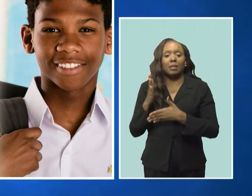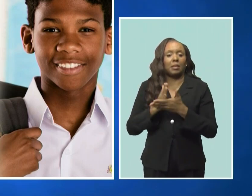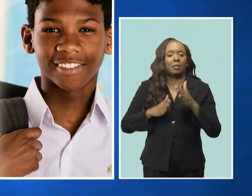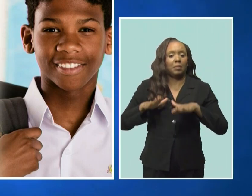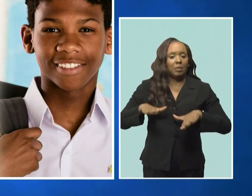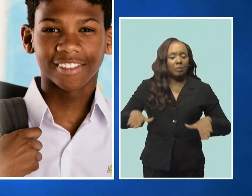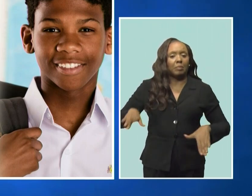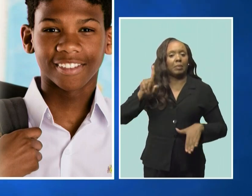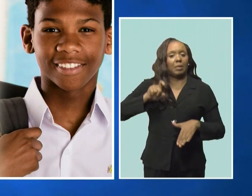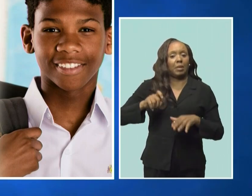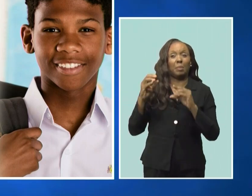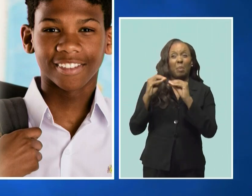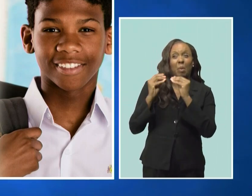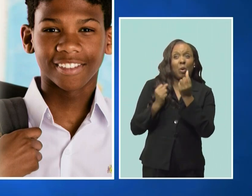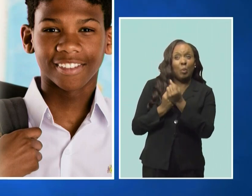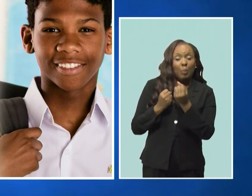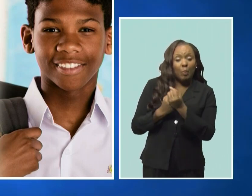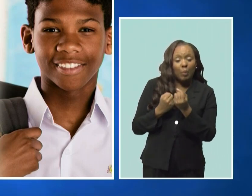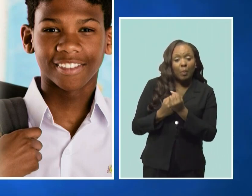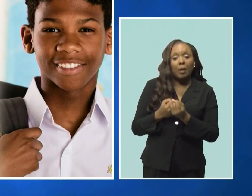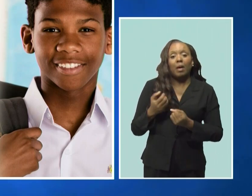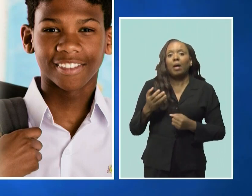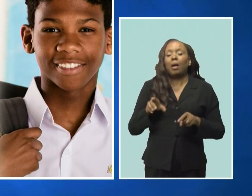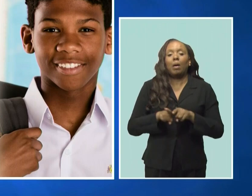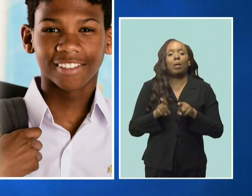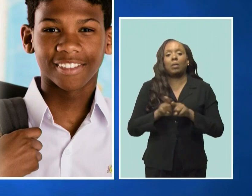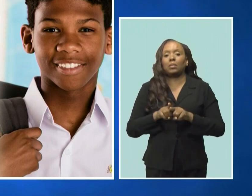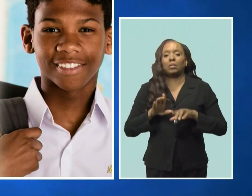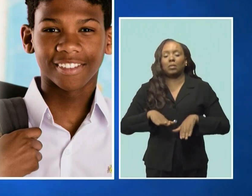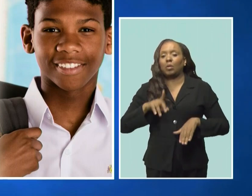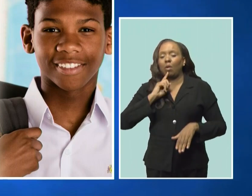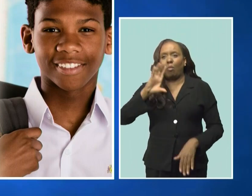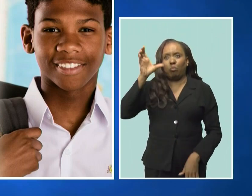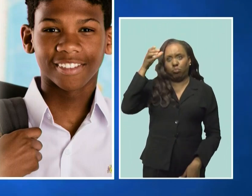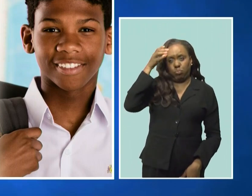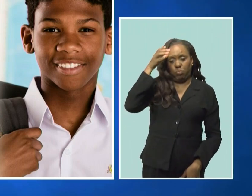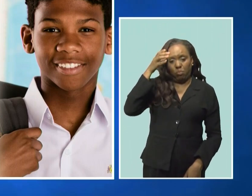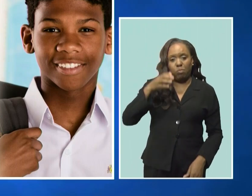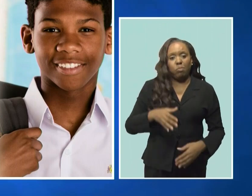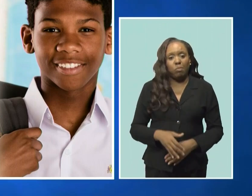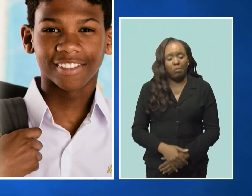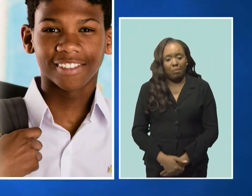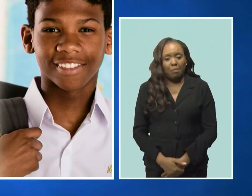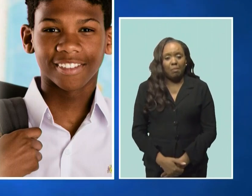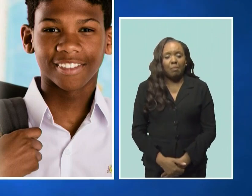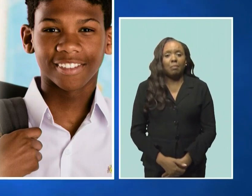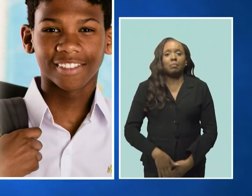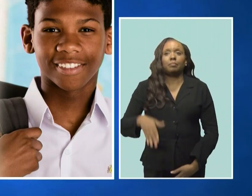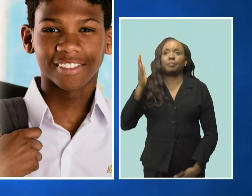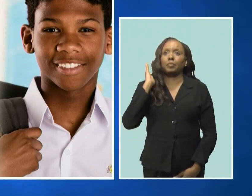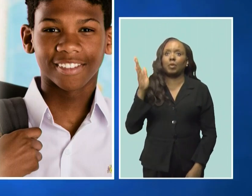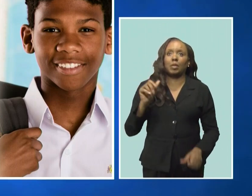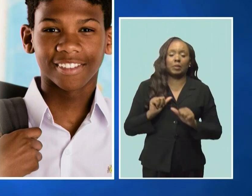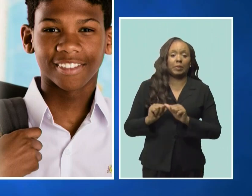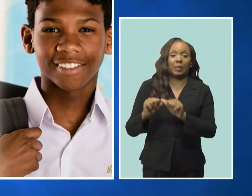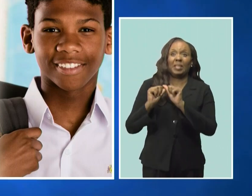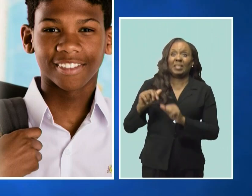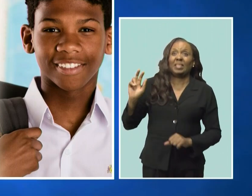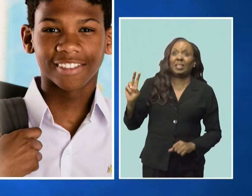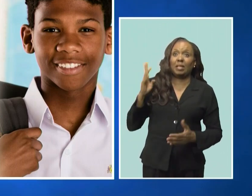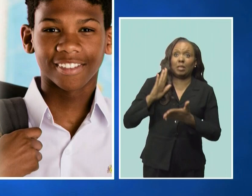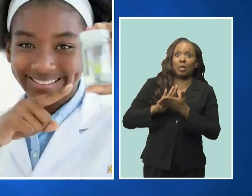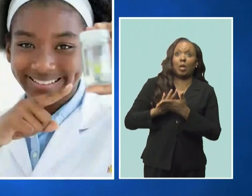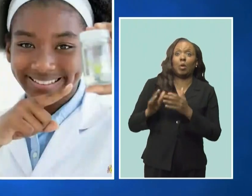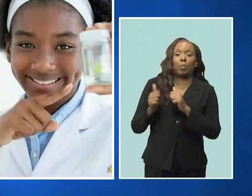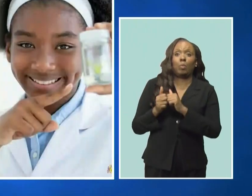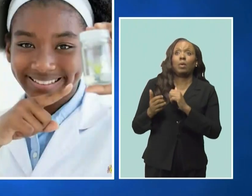more support, and for those who are exceedingly gifted. We will continue at the secondary level with the technical